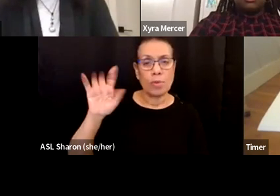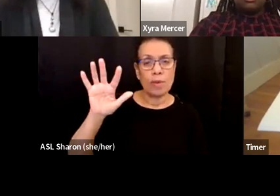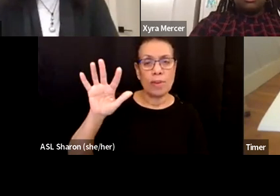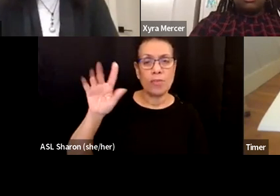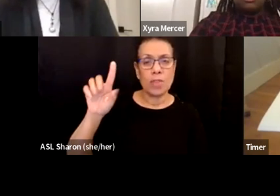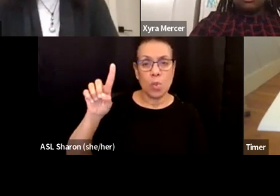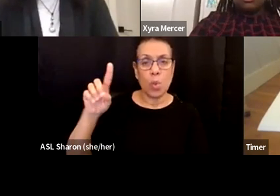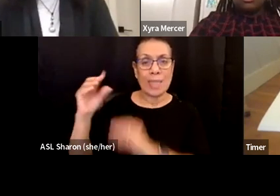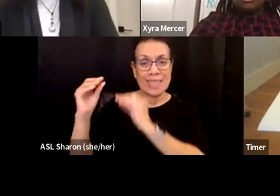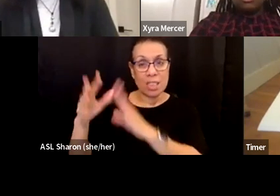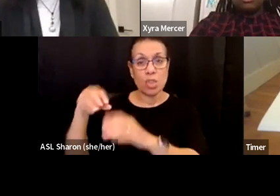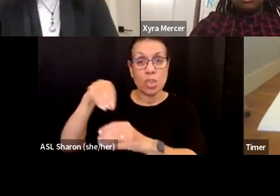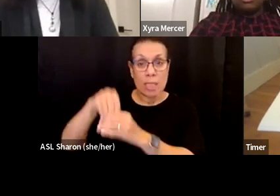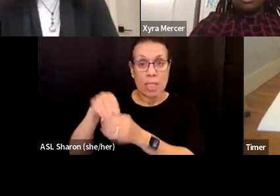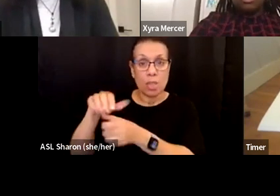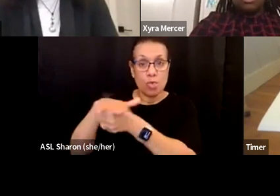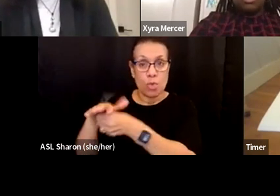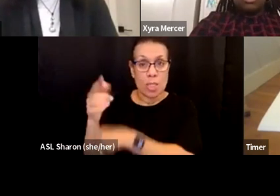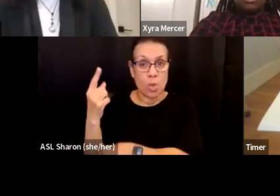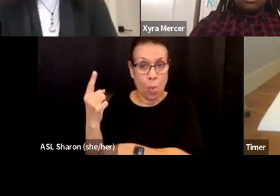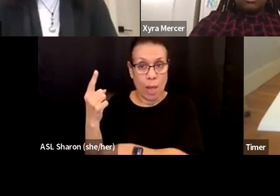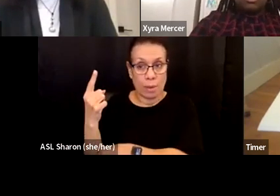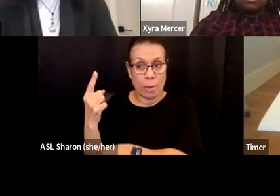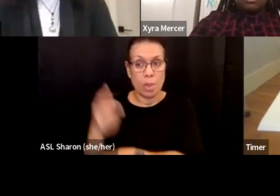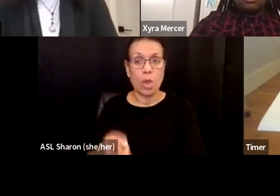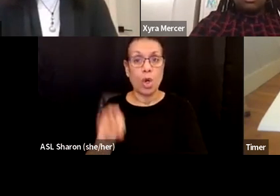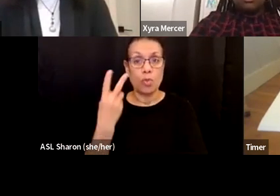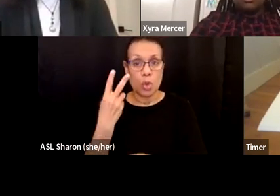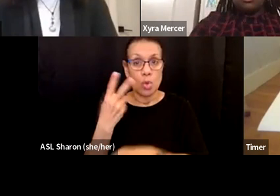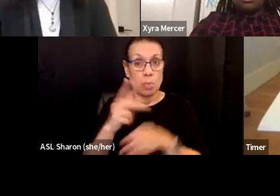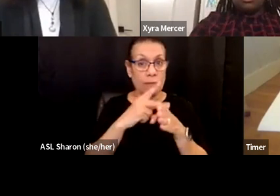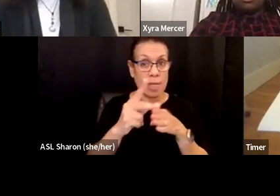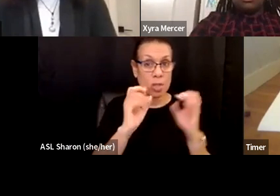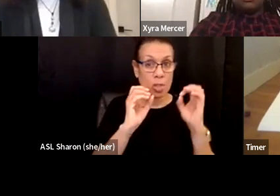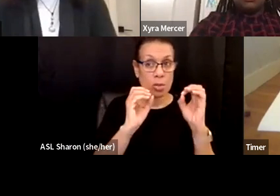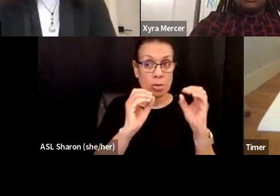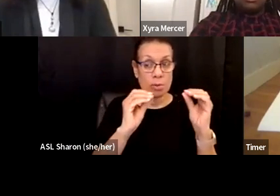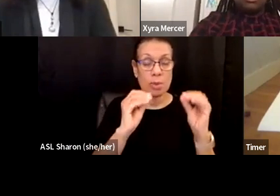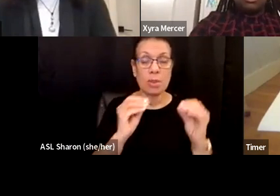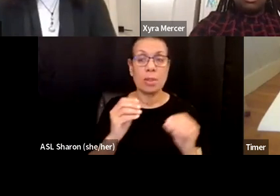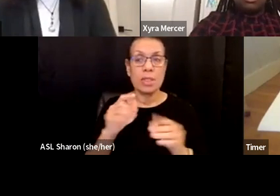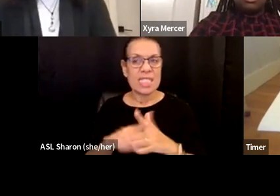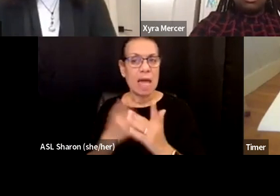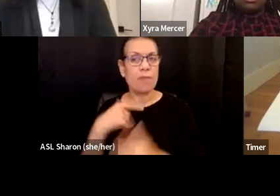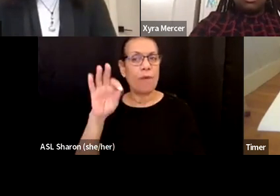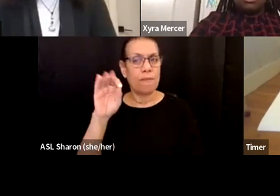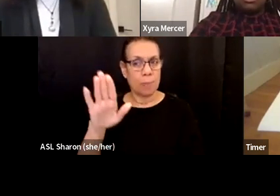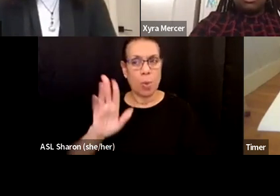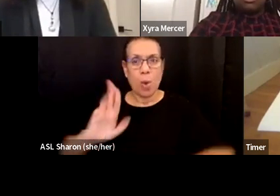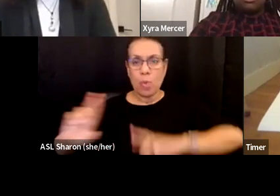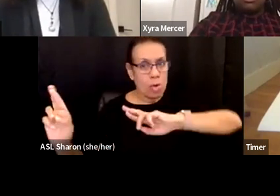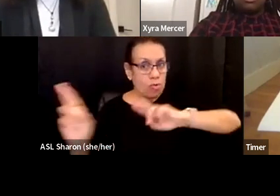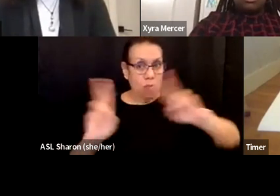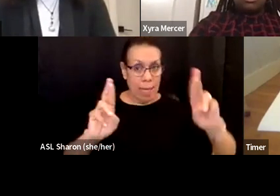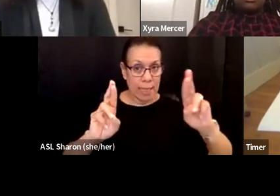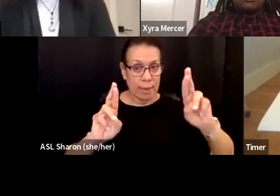teachers in region one uh in the first of two pds getting ready for february so we're pretty good firmed up ready to go